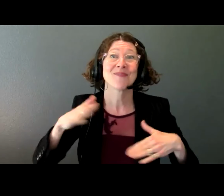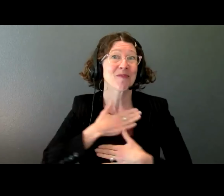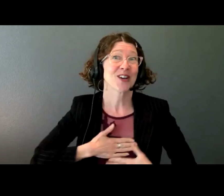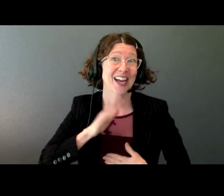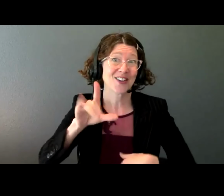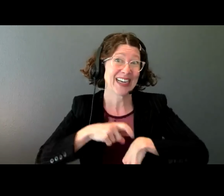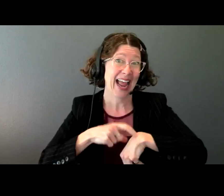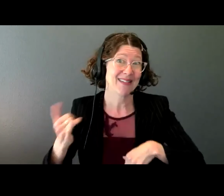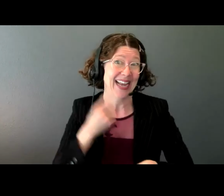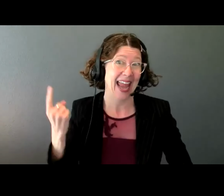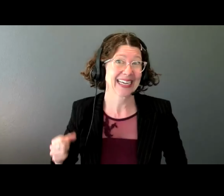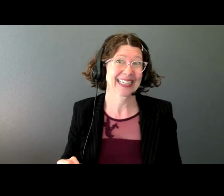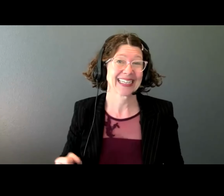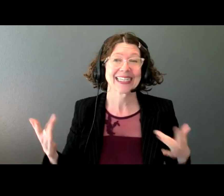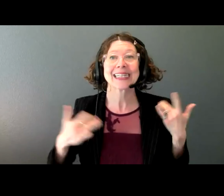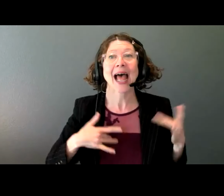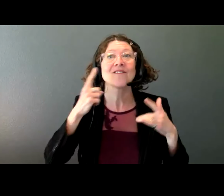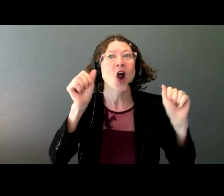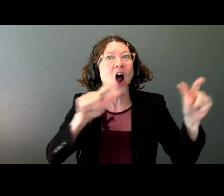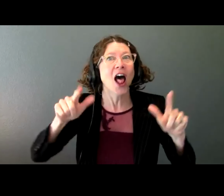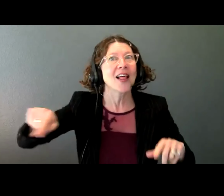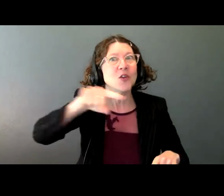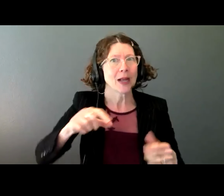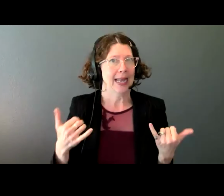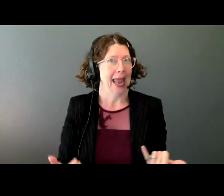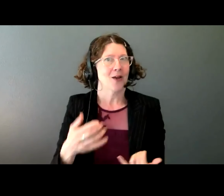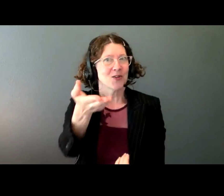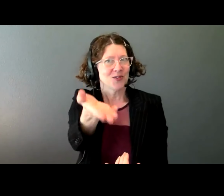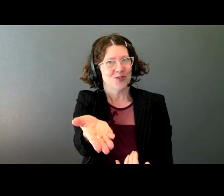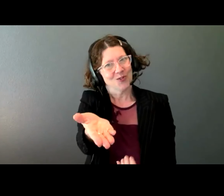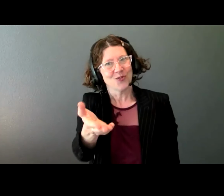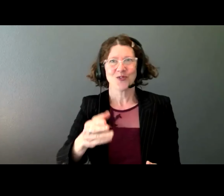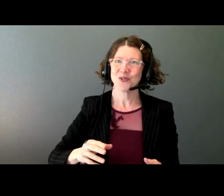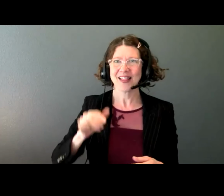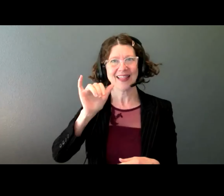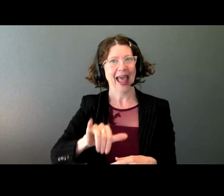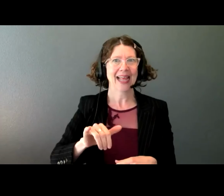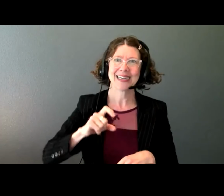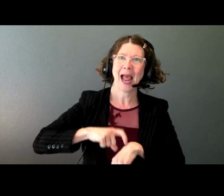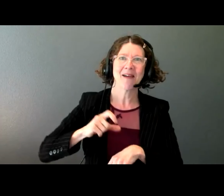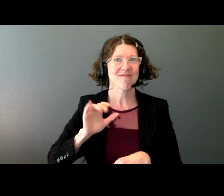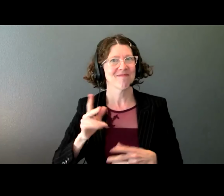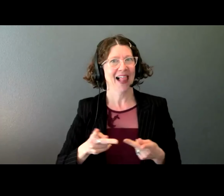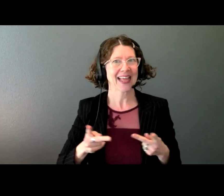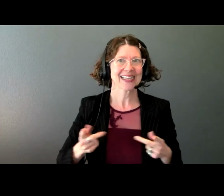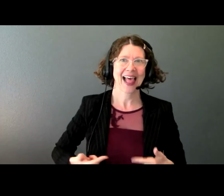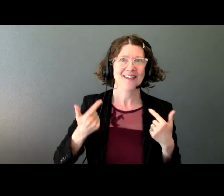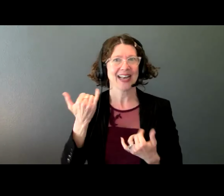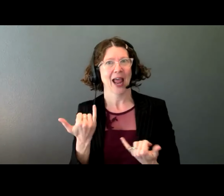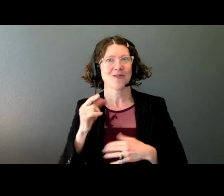and excited for you all that you are in this position of life and finding the best place that will work for